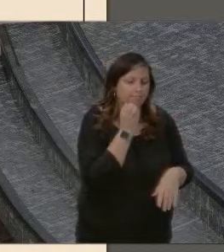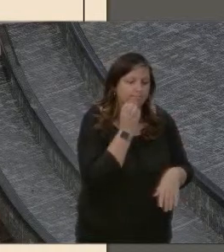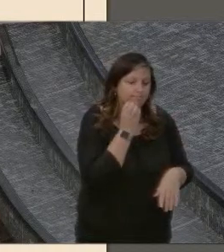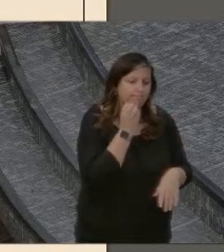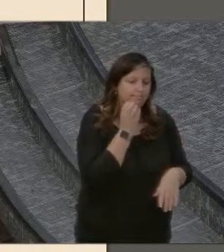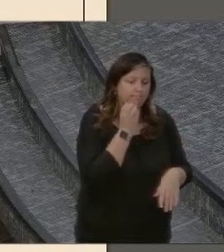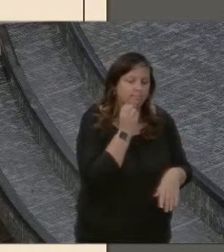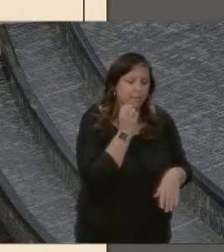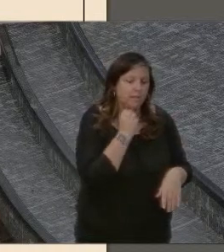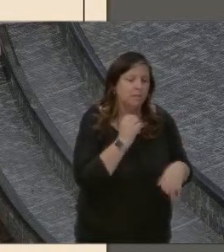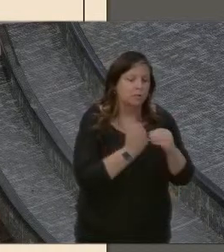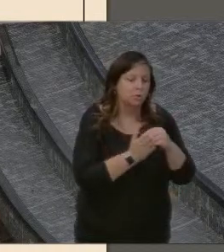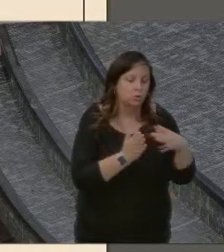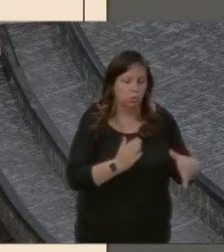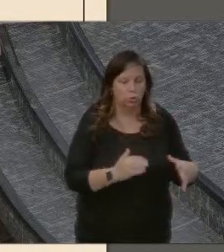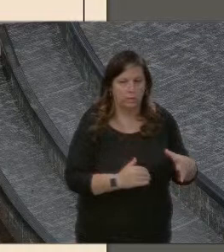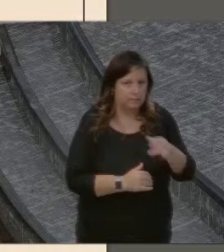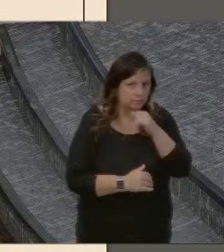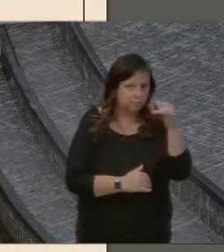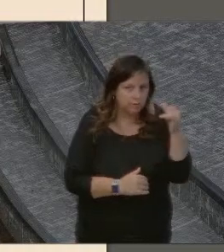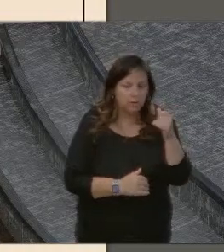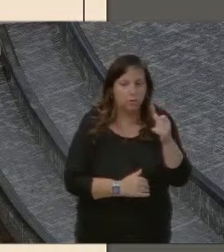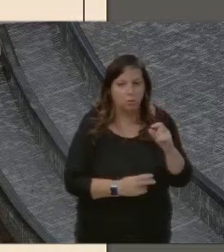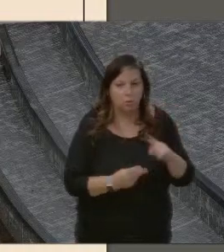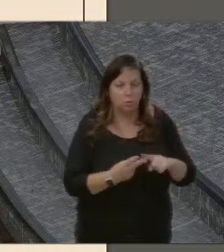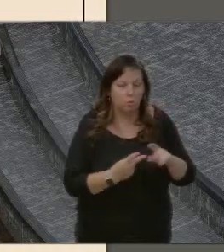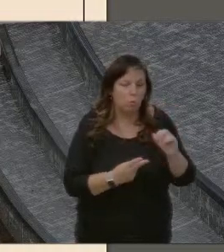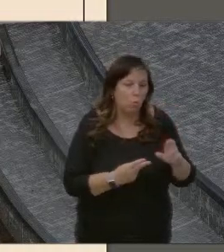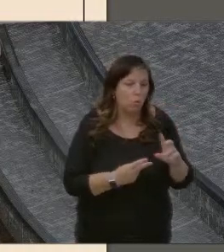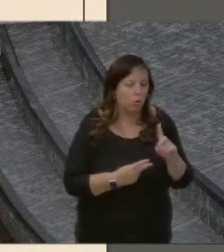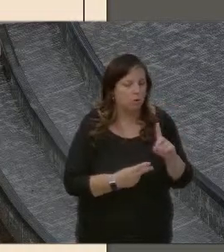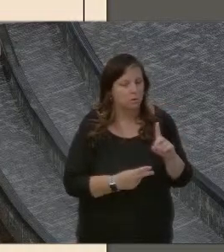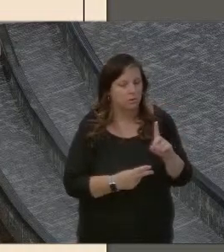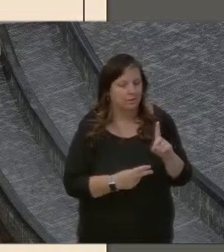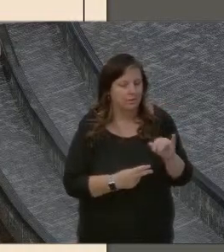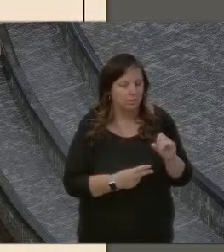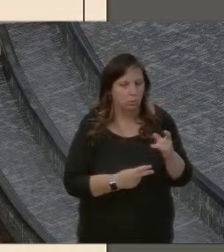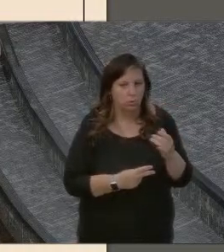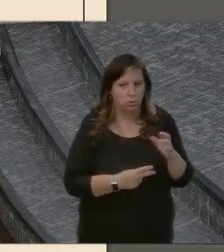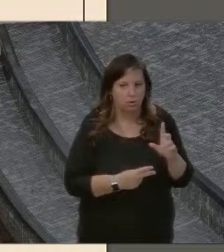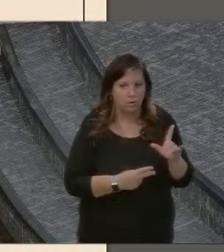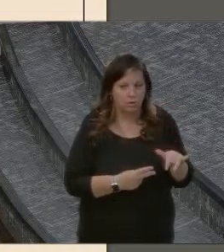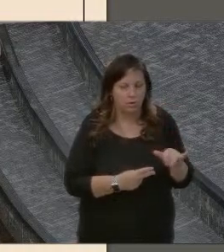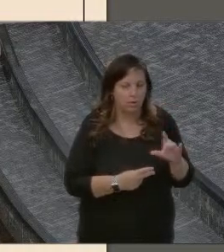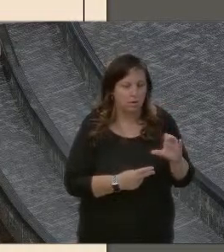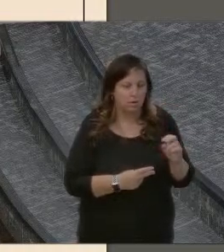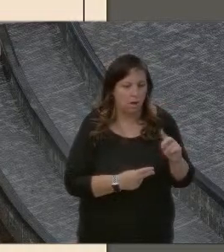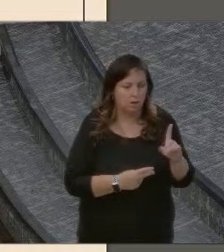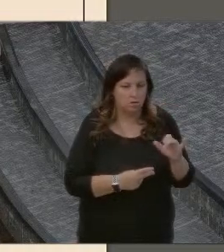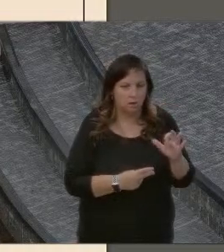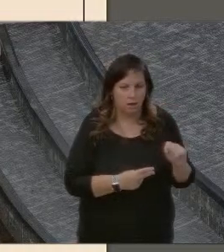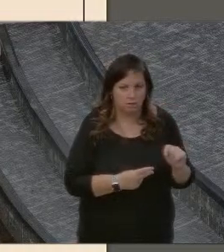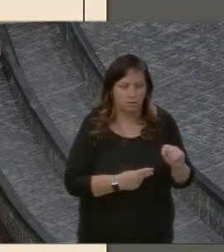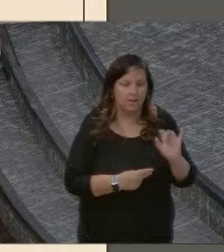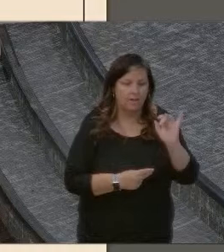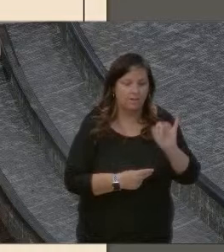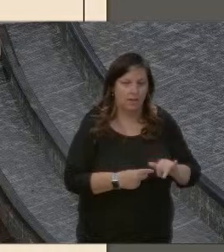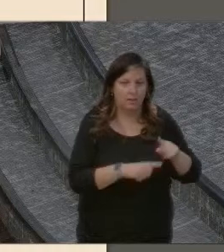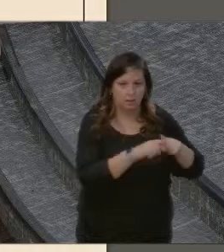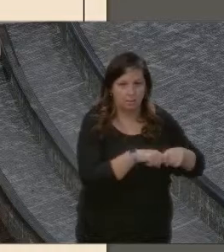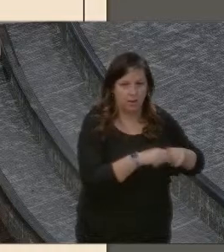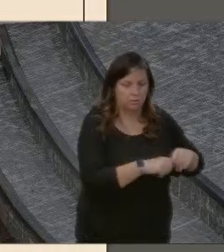conduct, offenses that rely predominantly on the discretion and interpretation of our